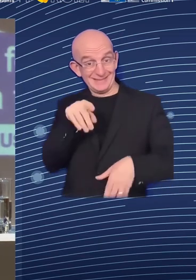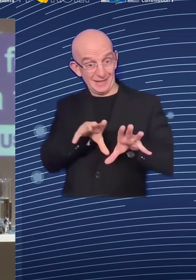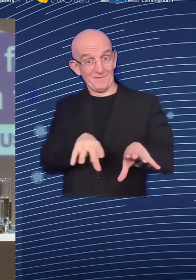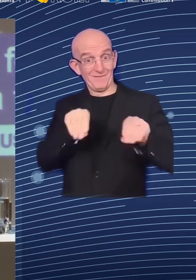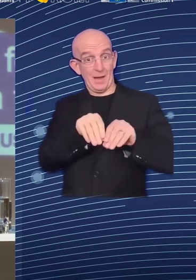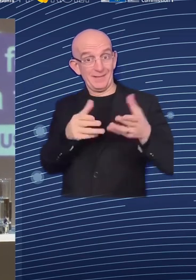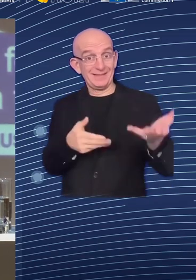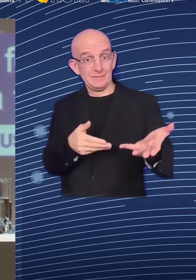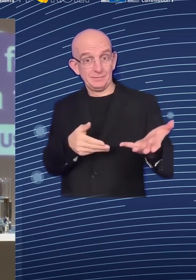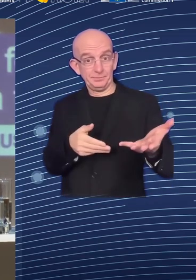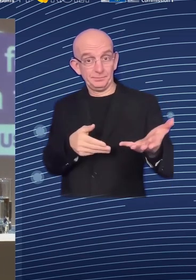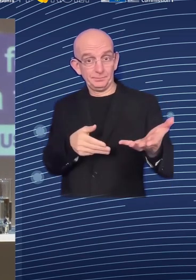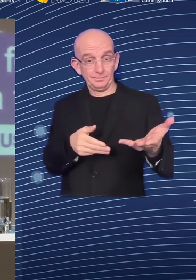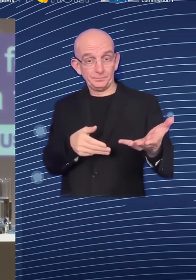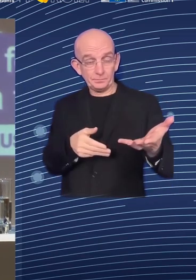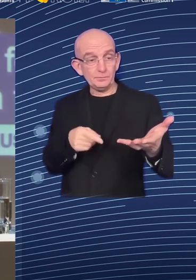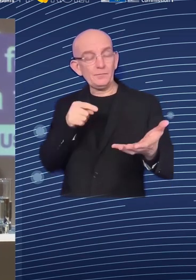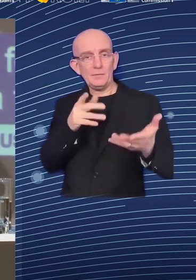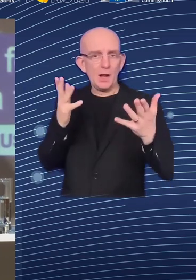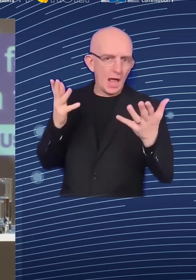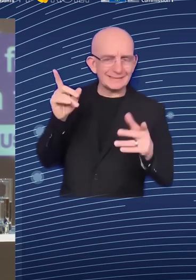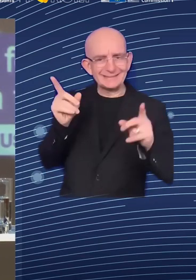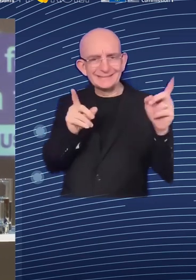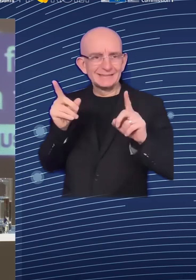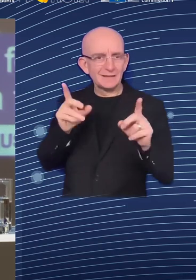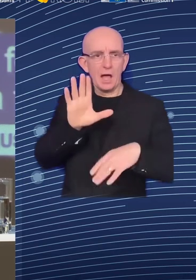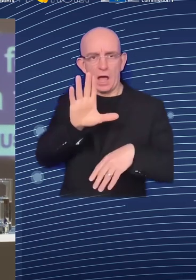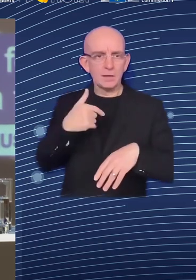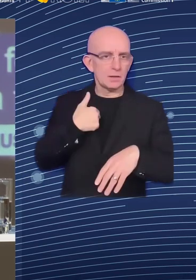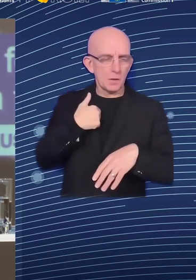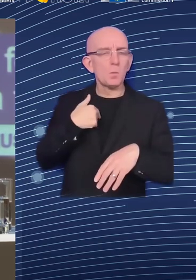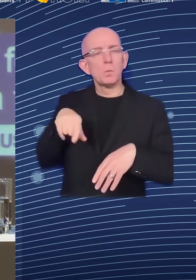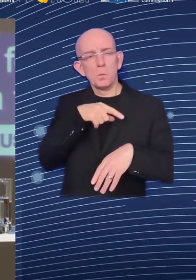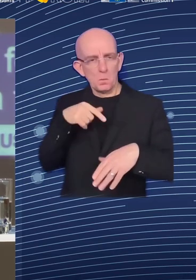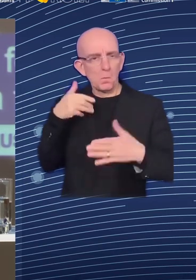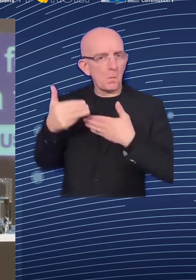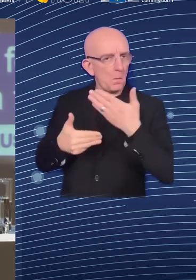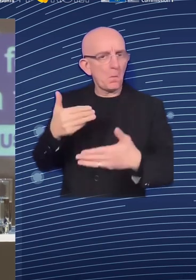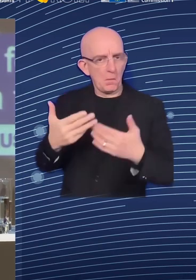do that, we add some items, specific items on digital skills for parents.